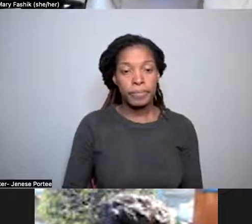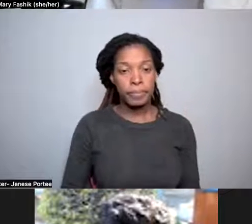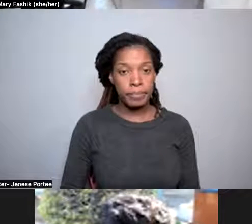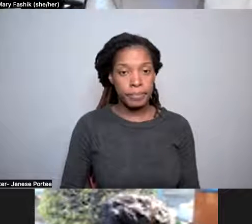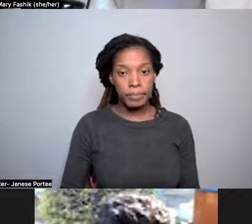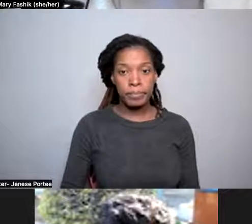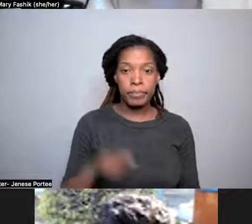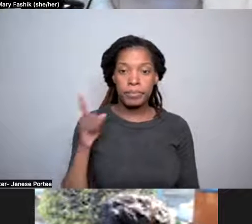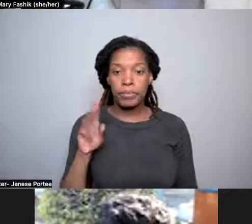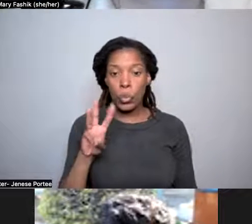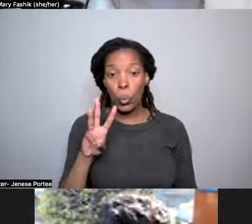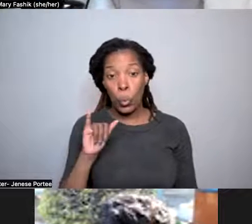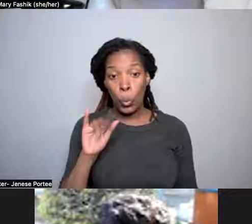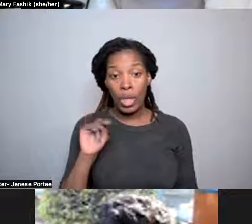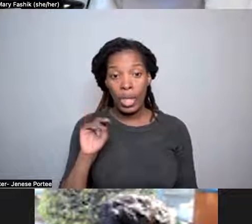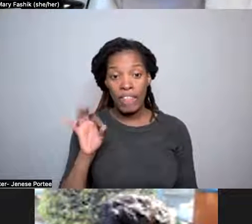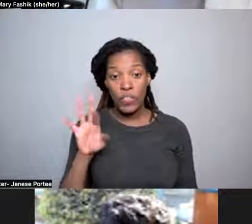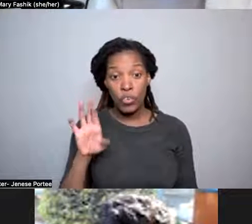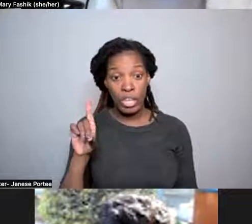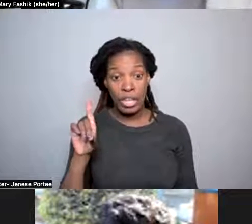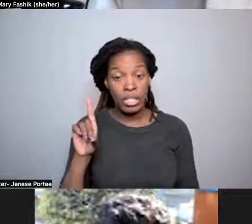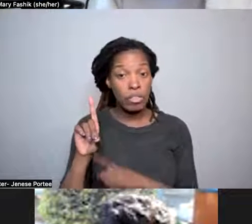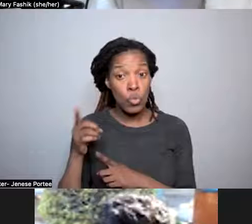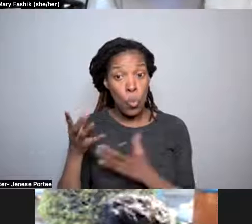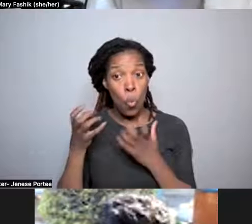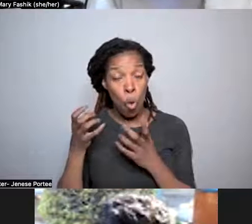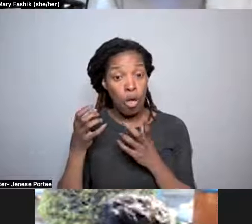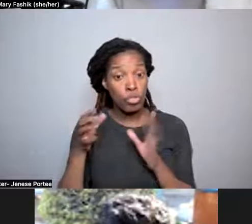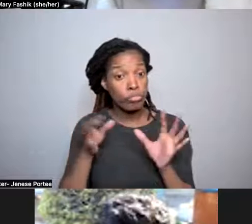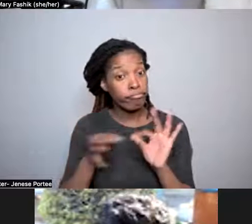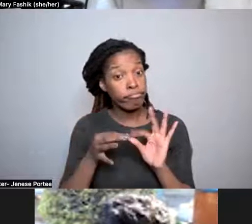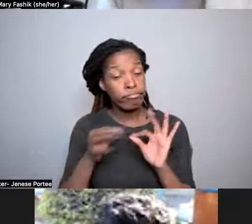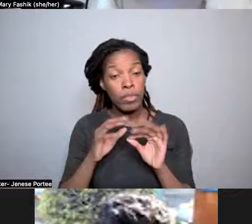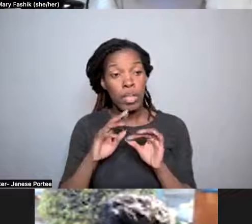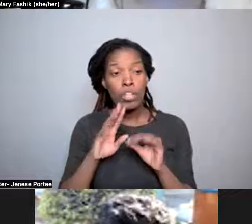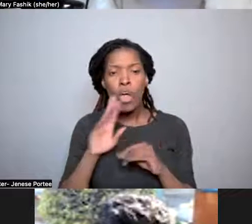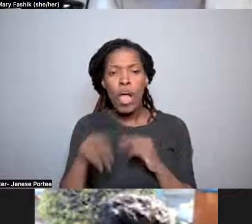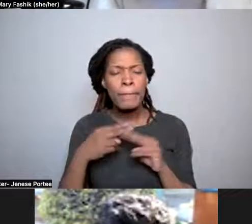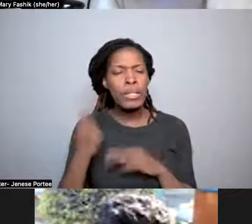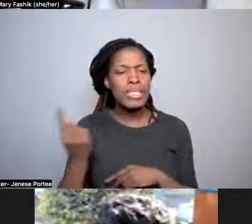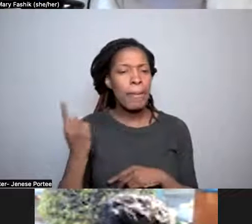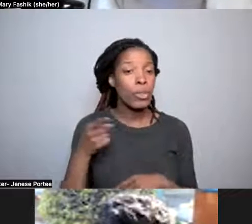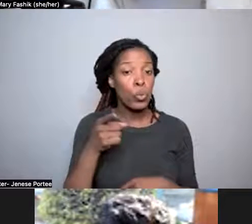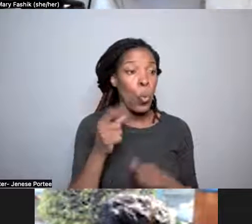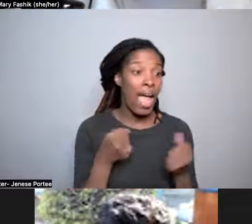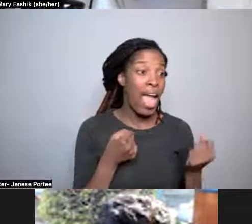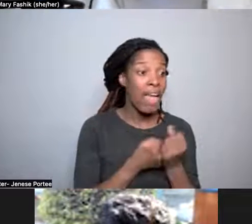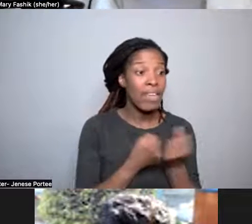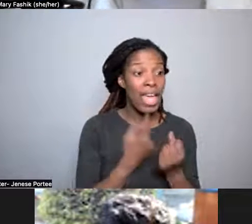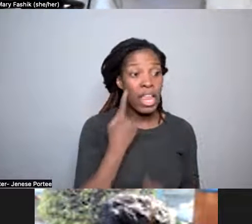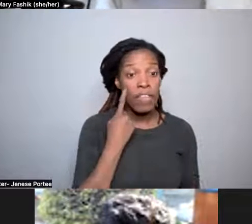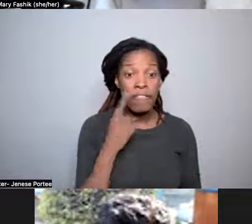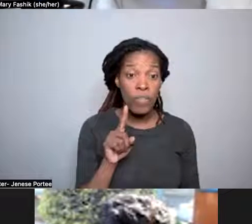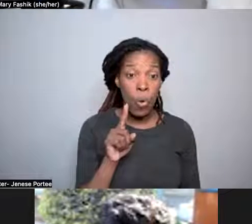Winfred, would you like to talk about something you are advocating for when it comes